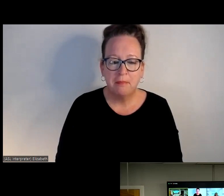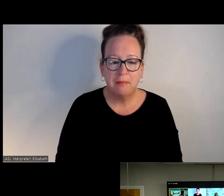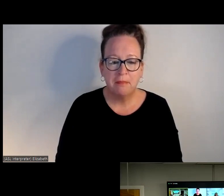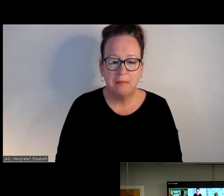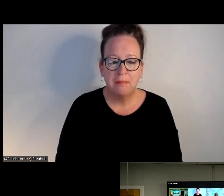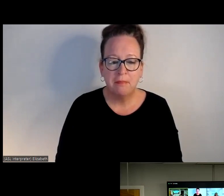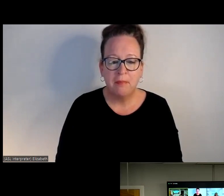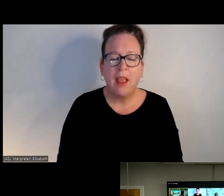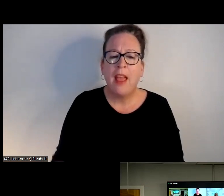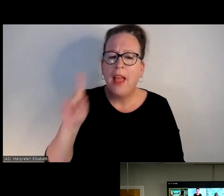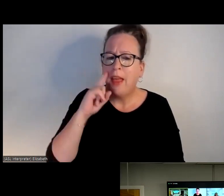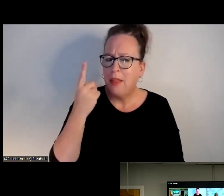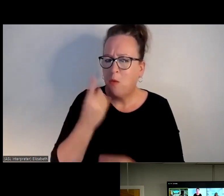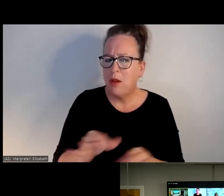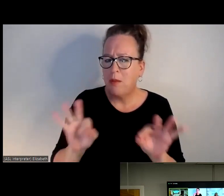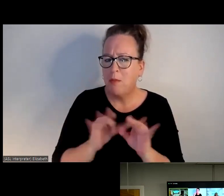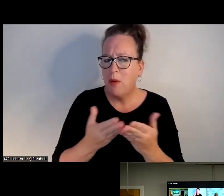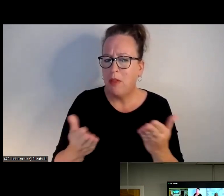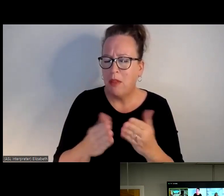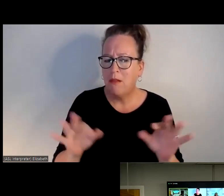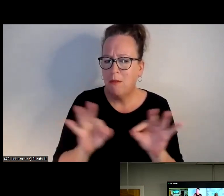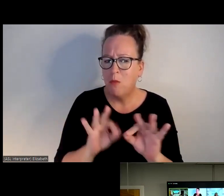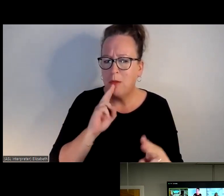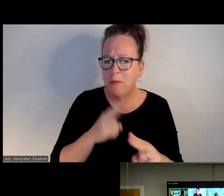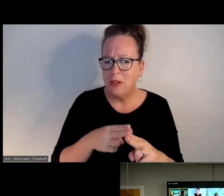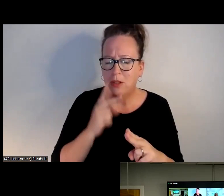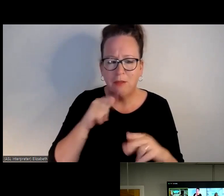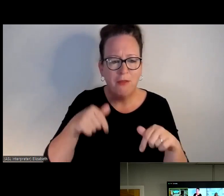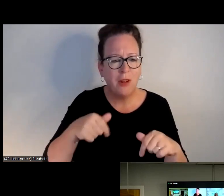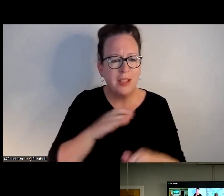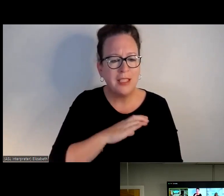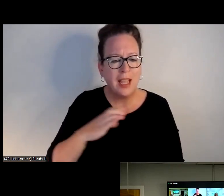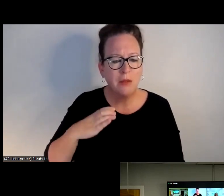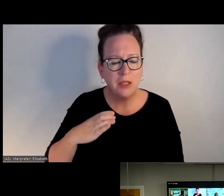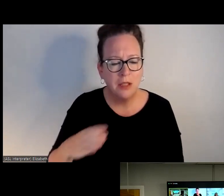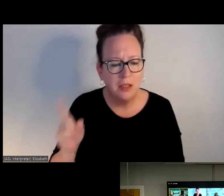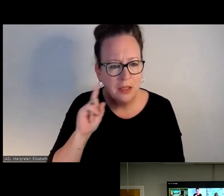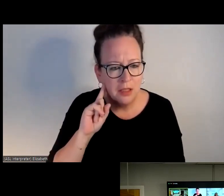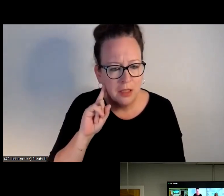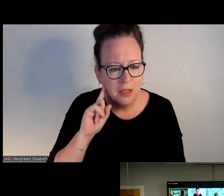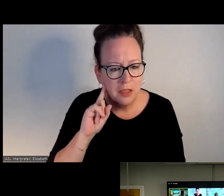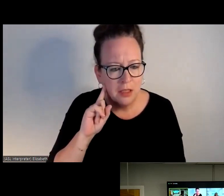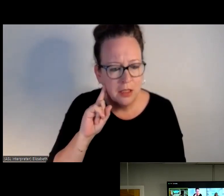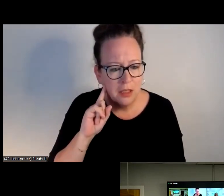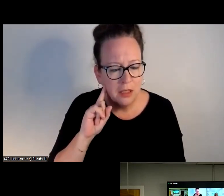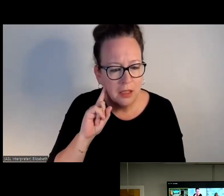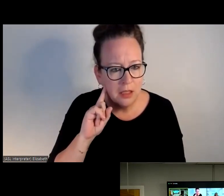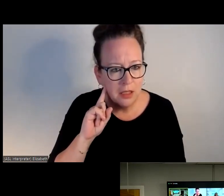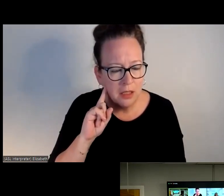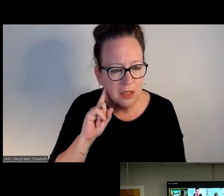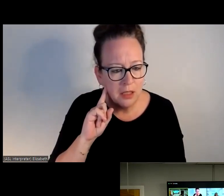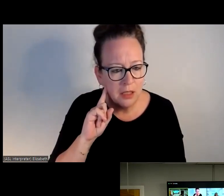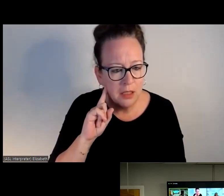I think one thing that is important to note is that, so this council has only been in existence for, I think, a year and a half. But